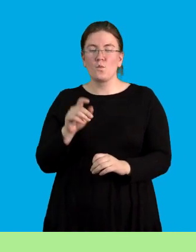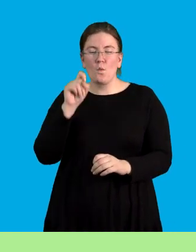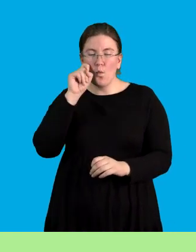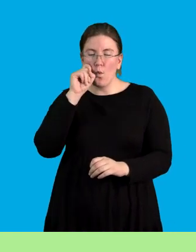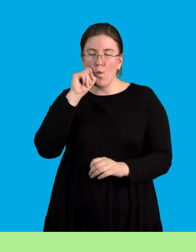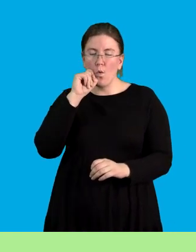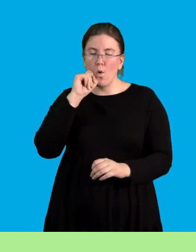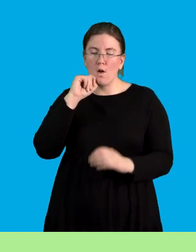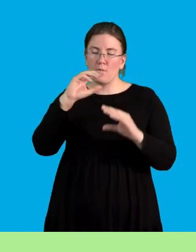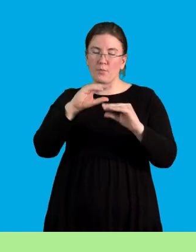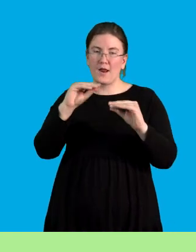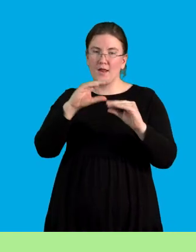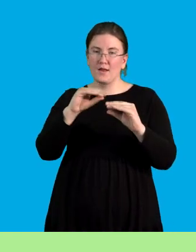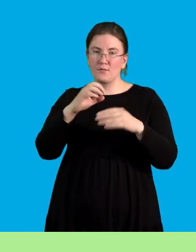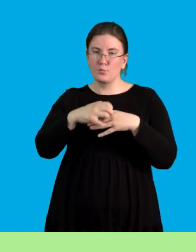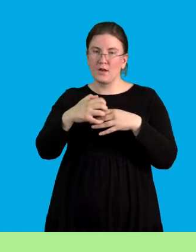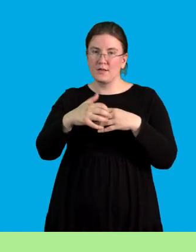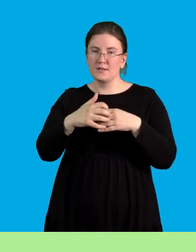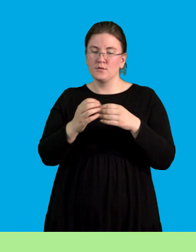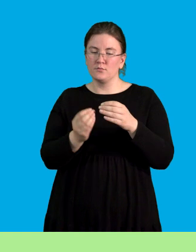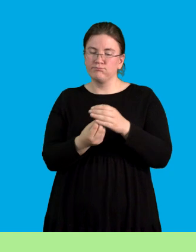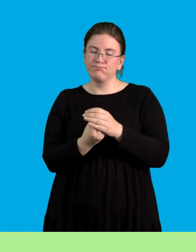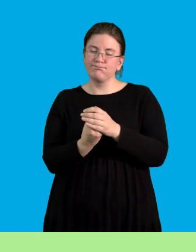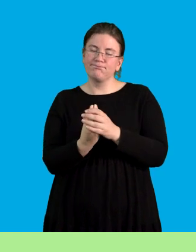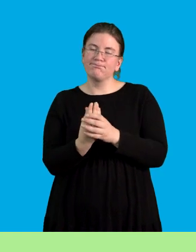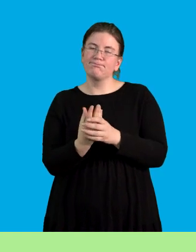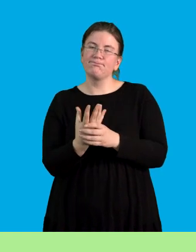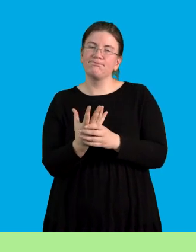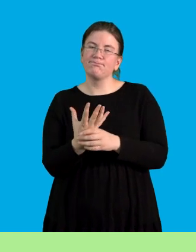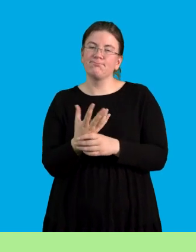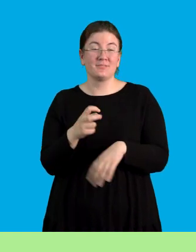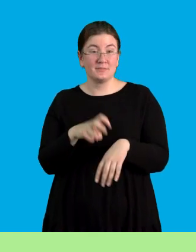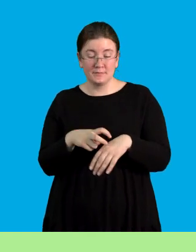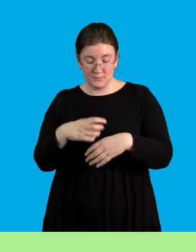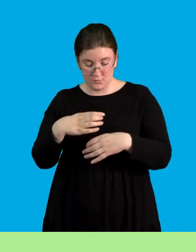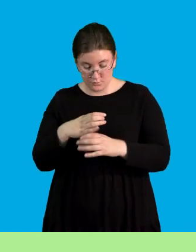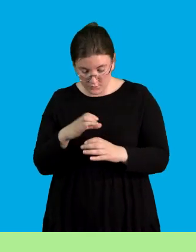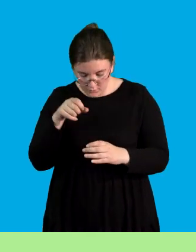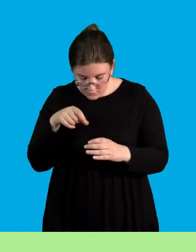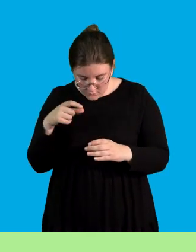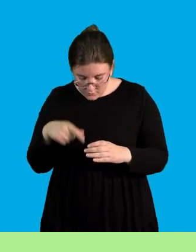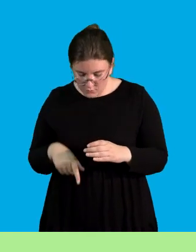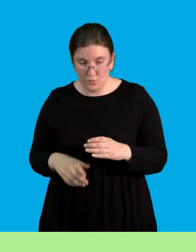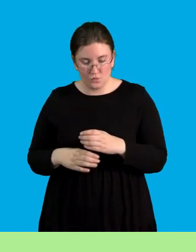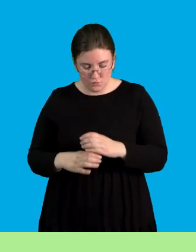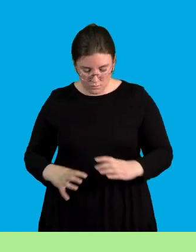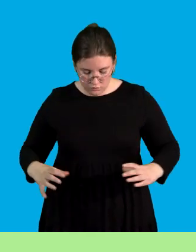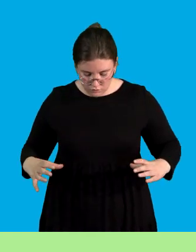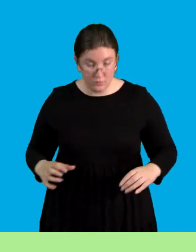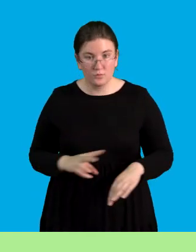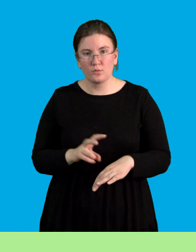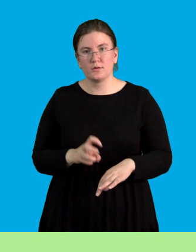a mold that is growing on the bread, and you don't need to look at it under a microscope. You can